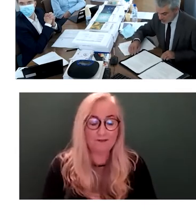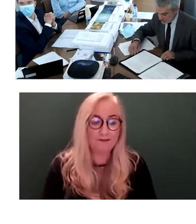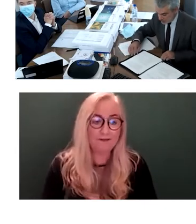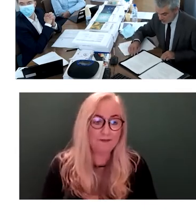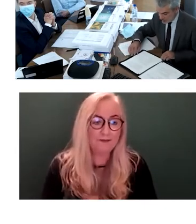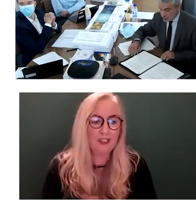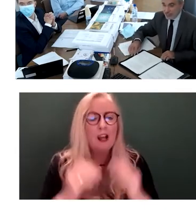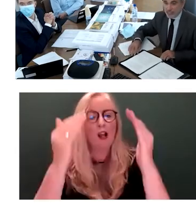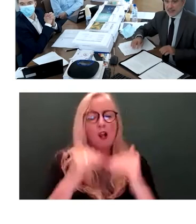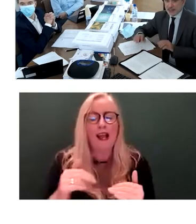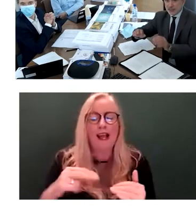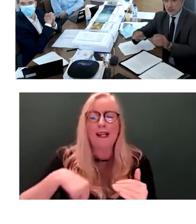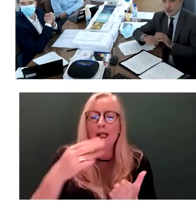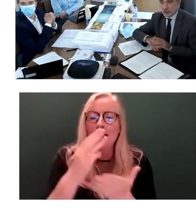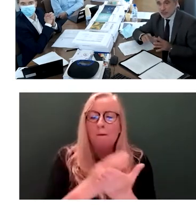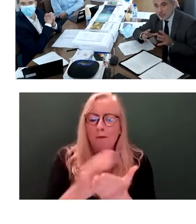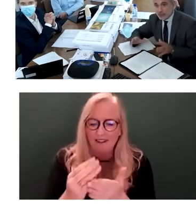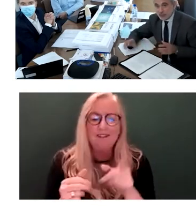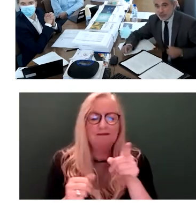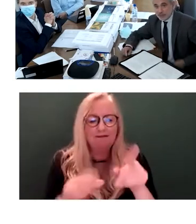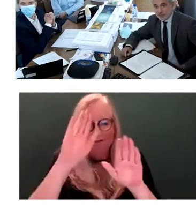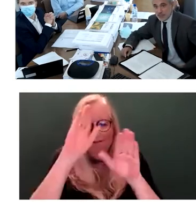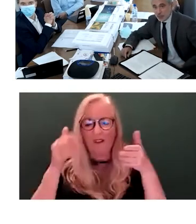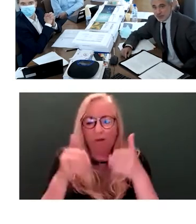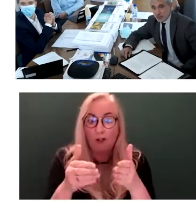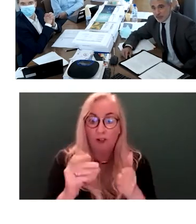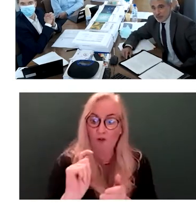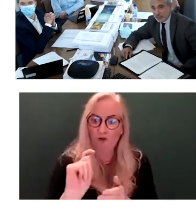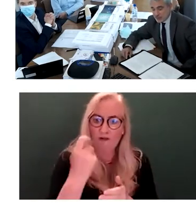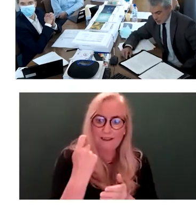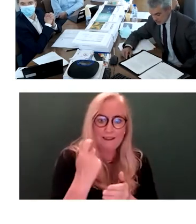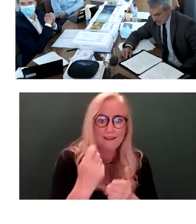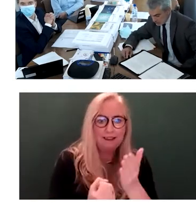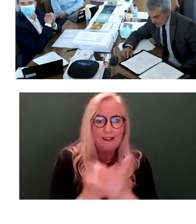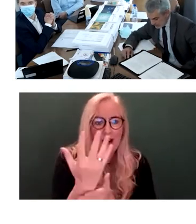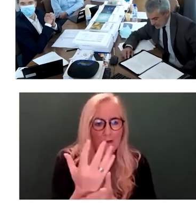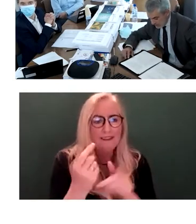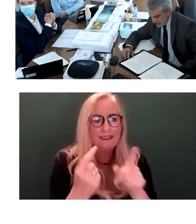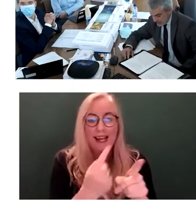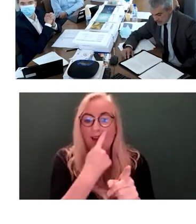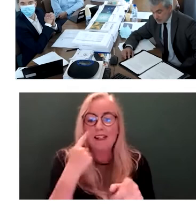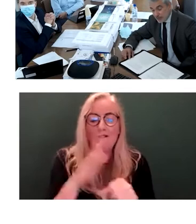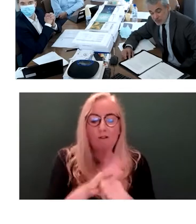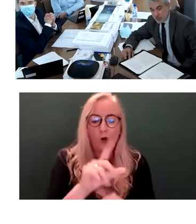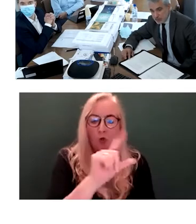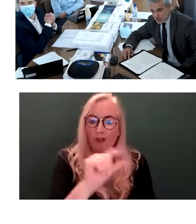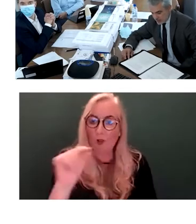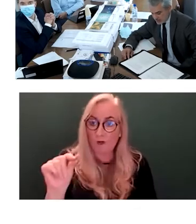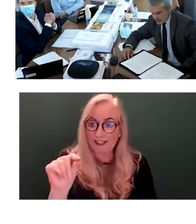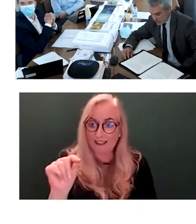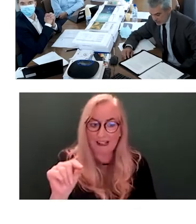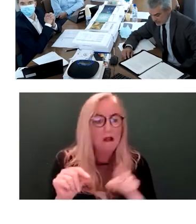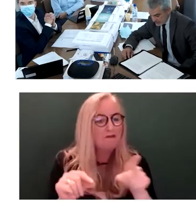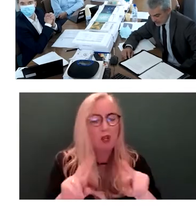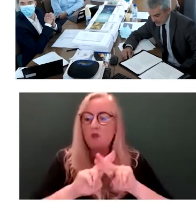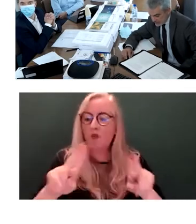The next point I want to highlight, and this focus on the most recent developments, we have evidence for 2020, is that perhaps not